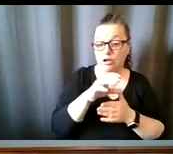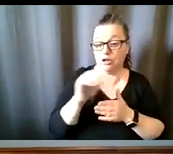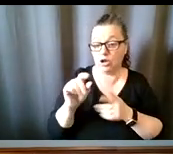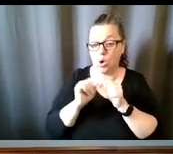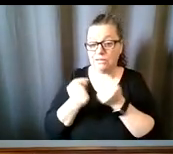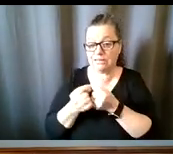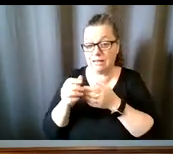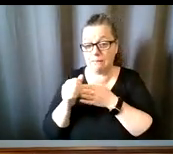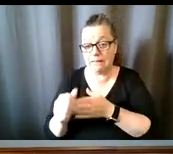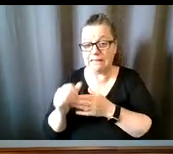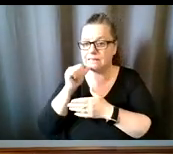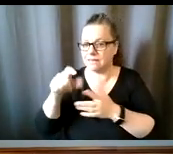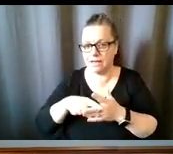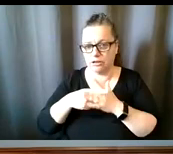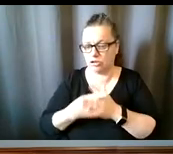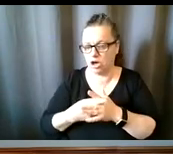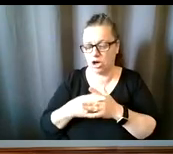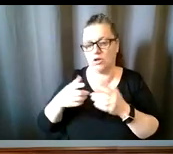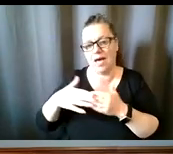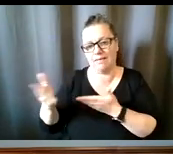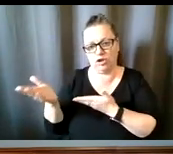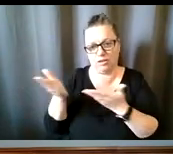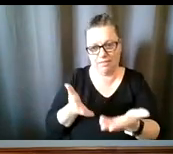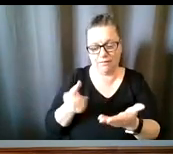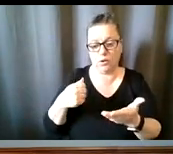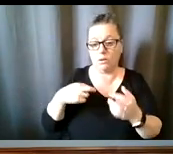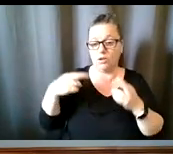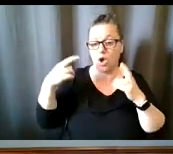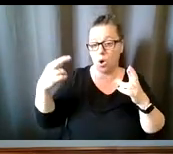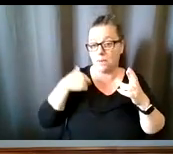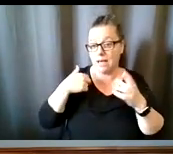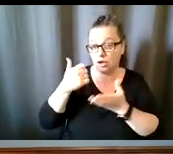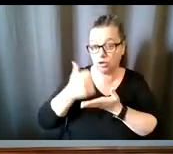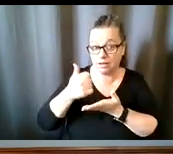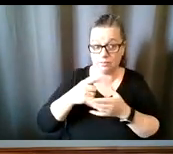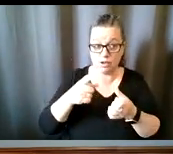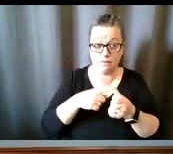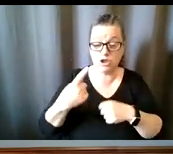until after we delivered the deliverable. So I was hoping that I could get a little bit of help. So the first day I